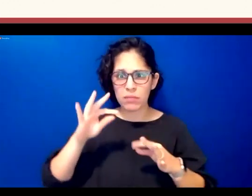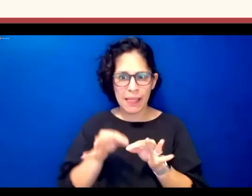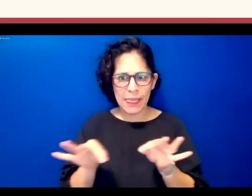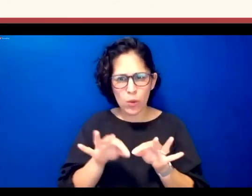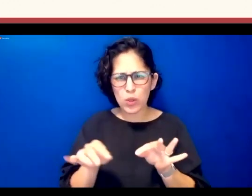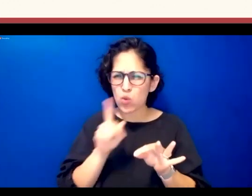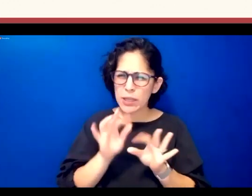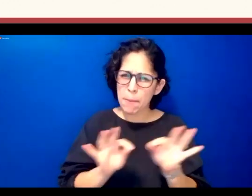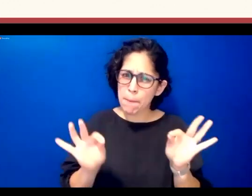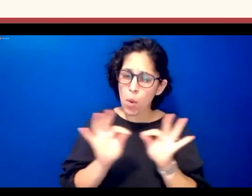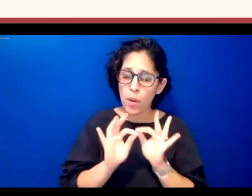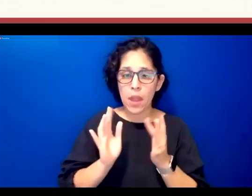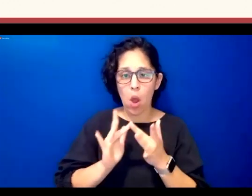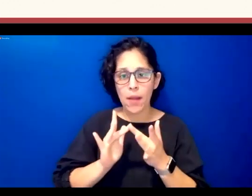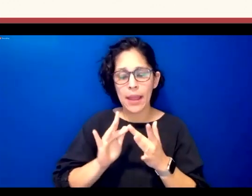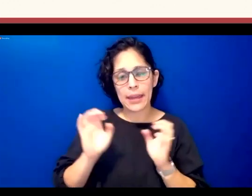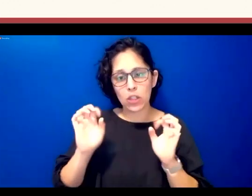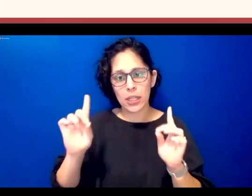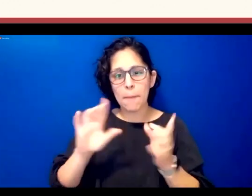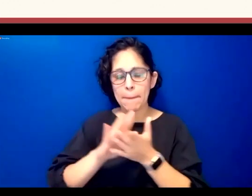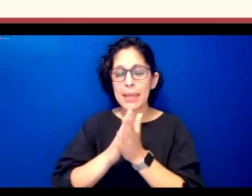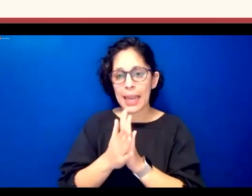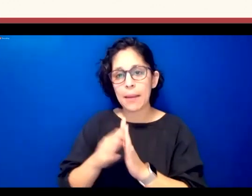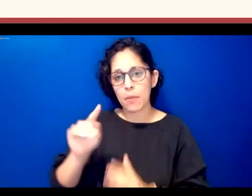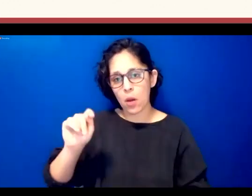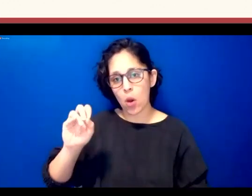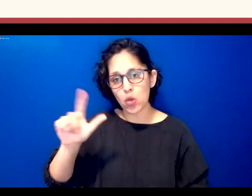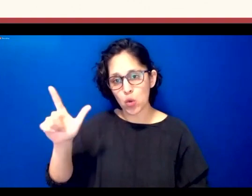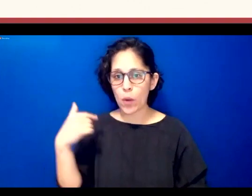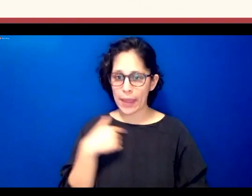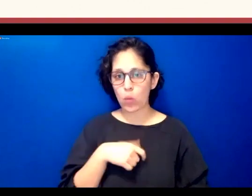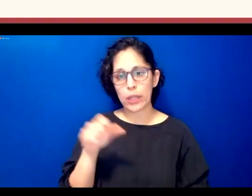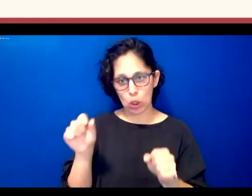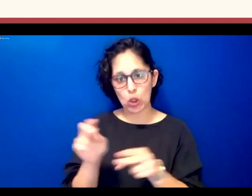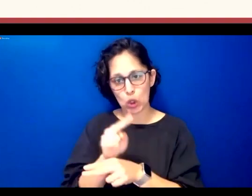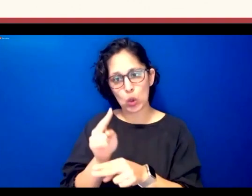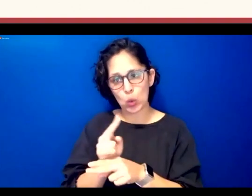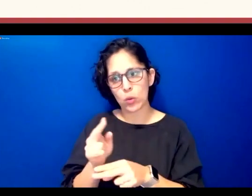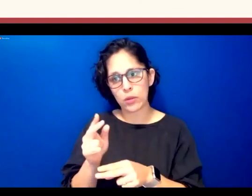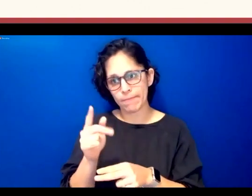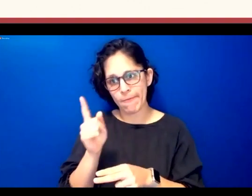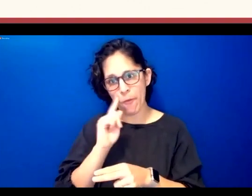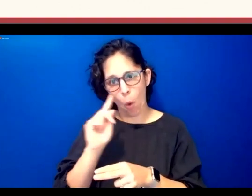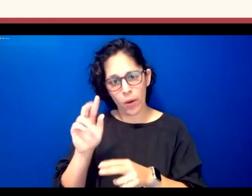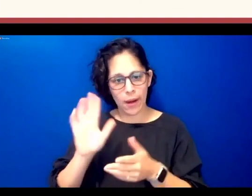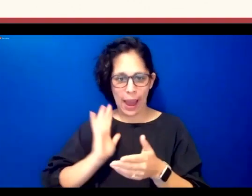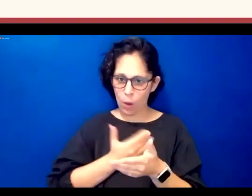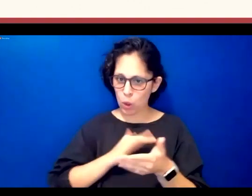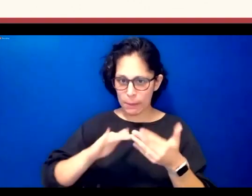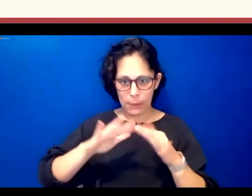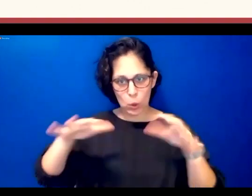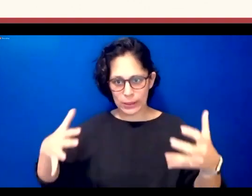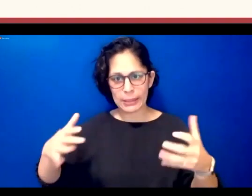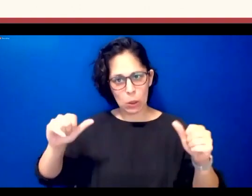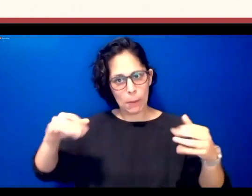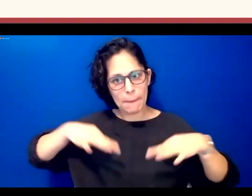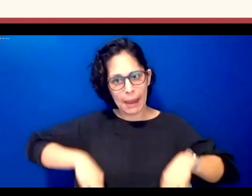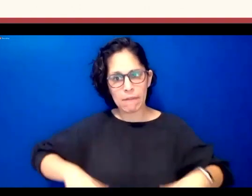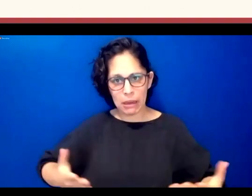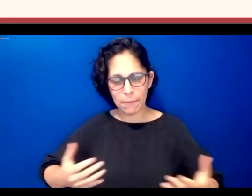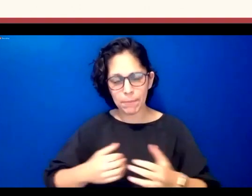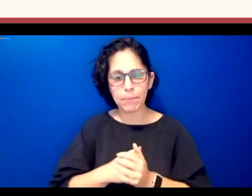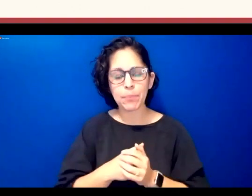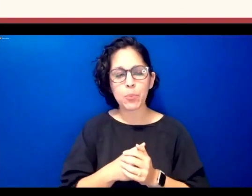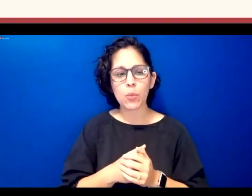a tool that we could leverage for the benefit of our people. It's not that we hadn't